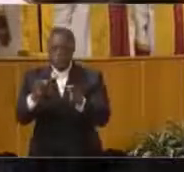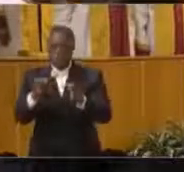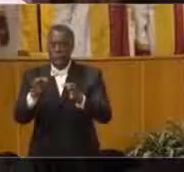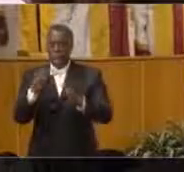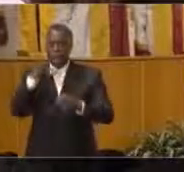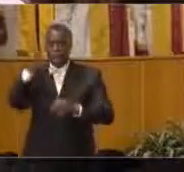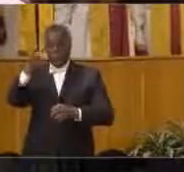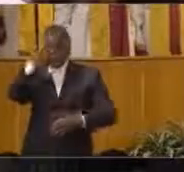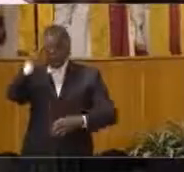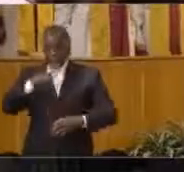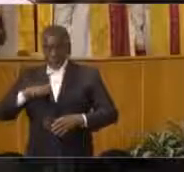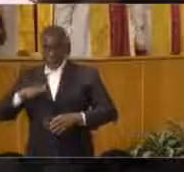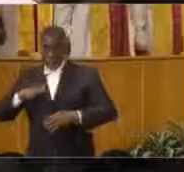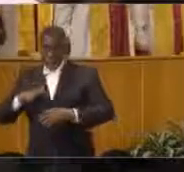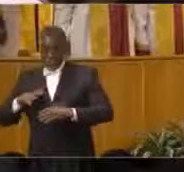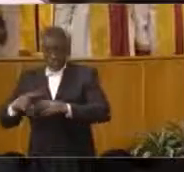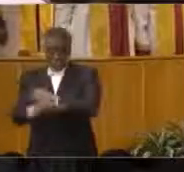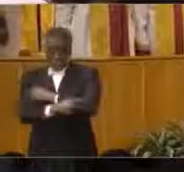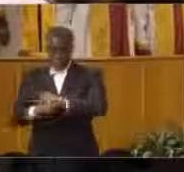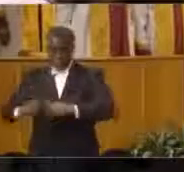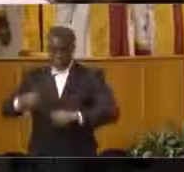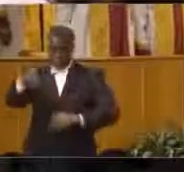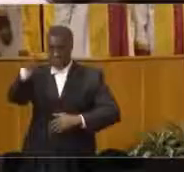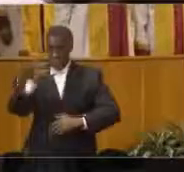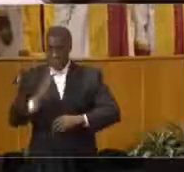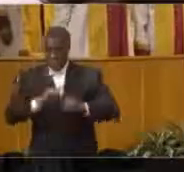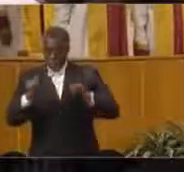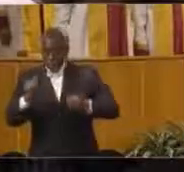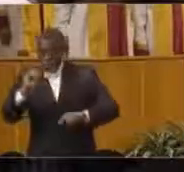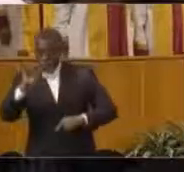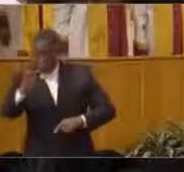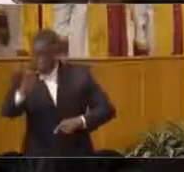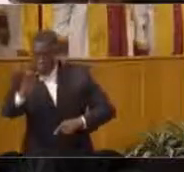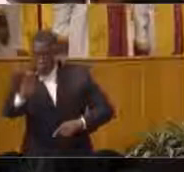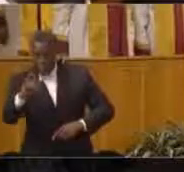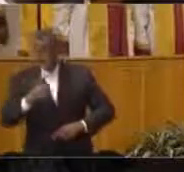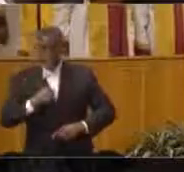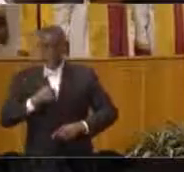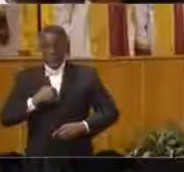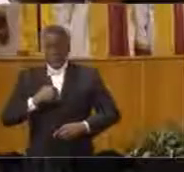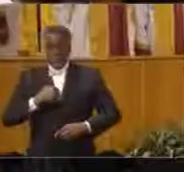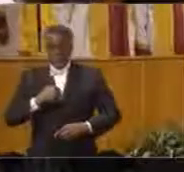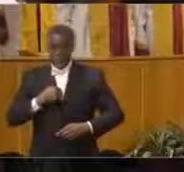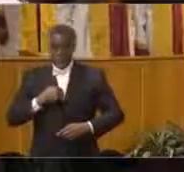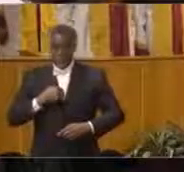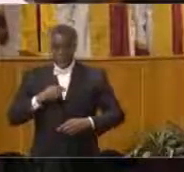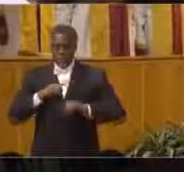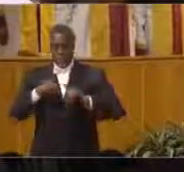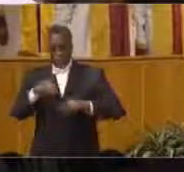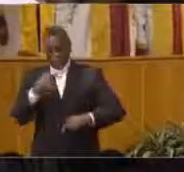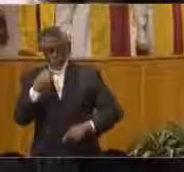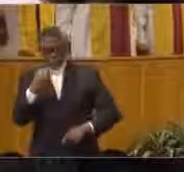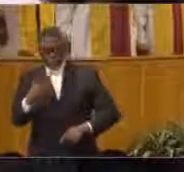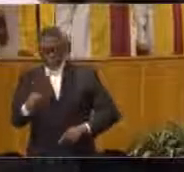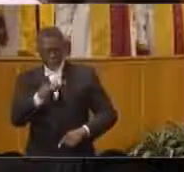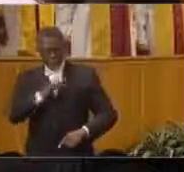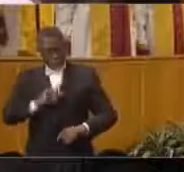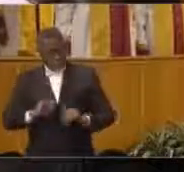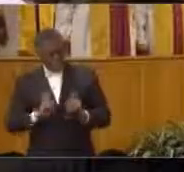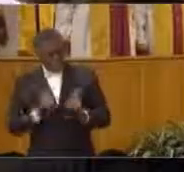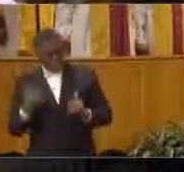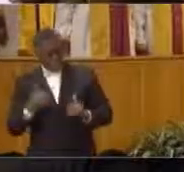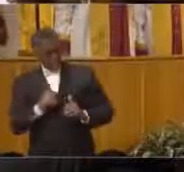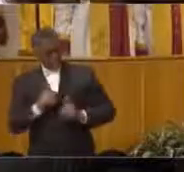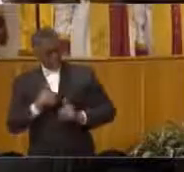man rob God? Yet you have robbed me. But you said, Lord, in what way